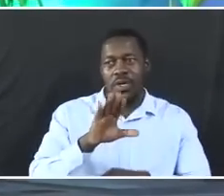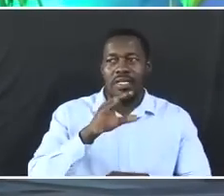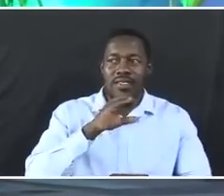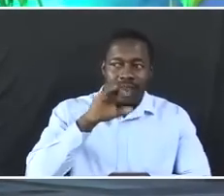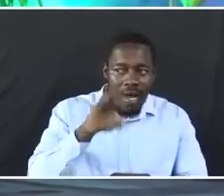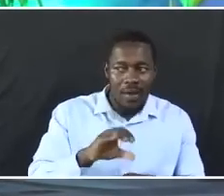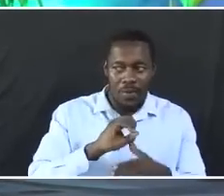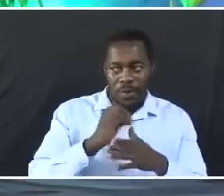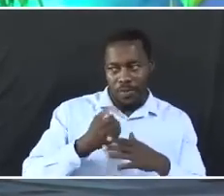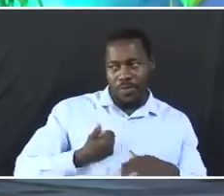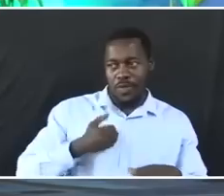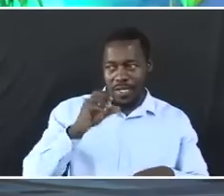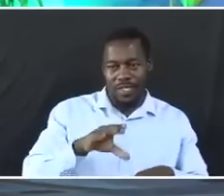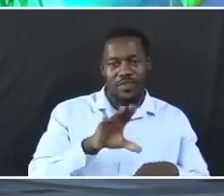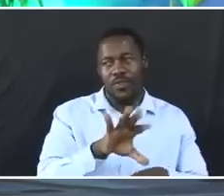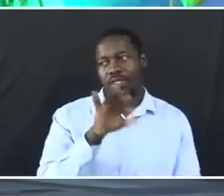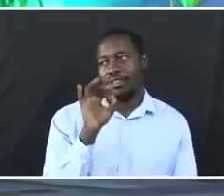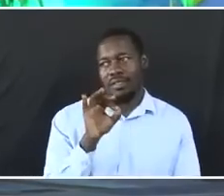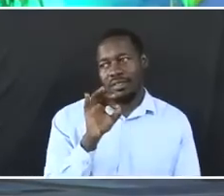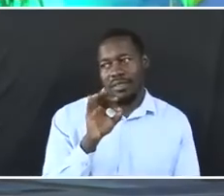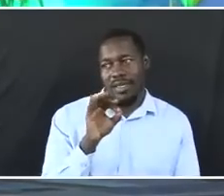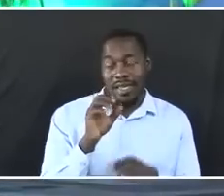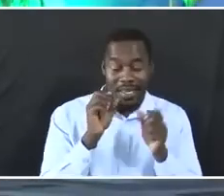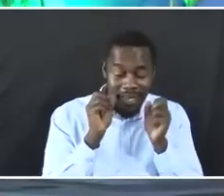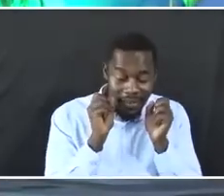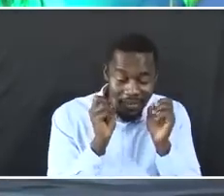until the day he will come back.